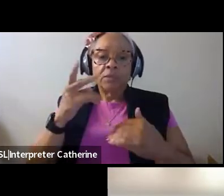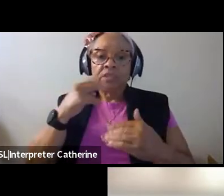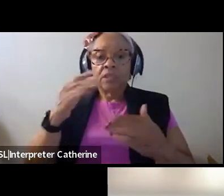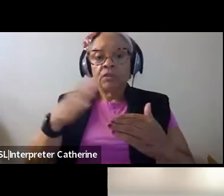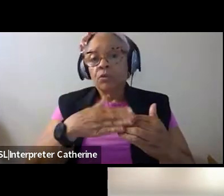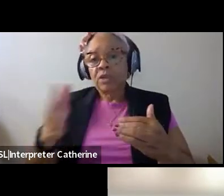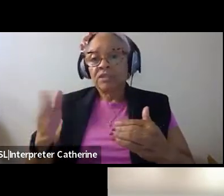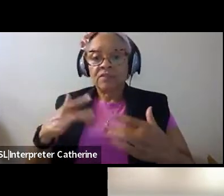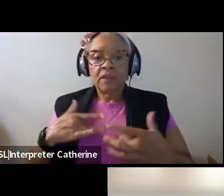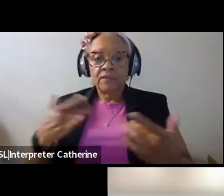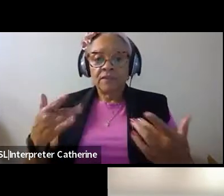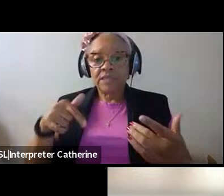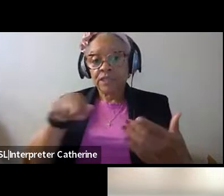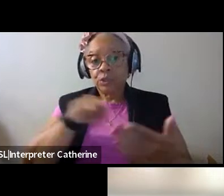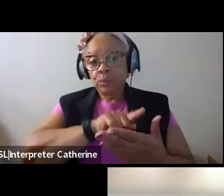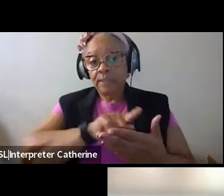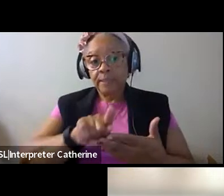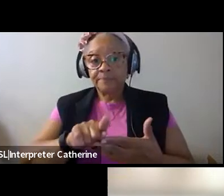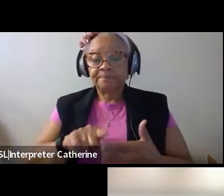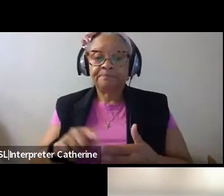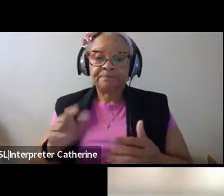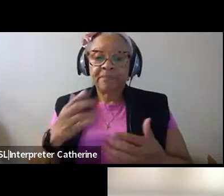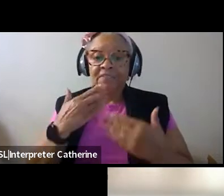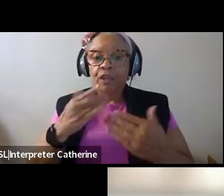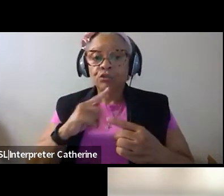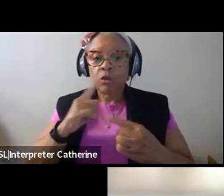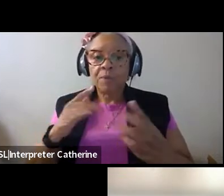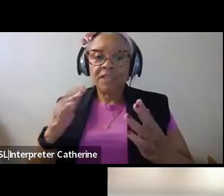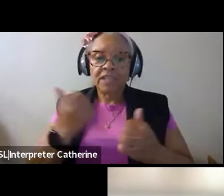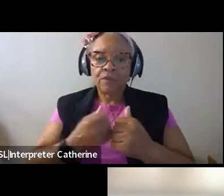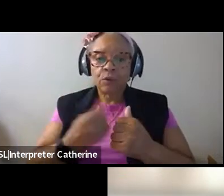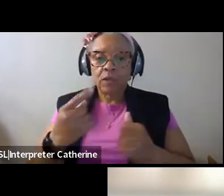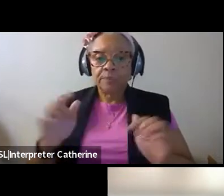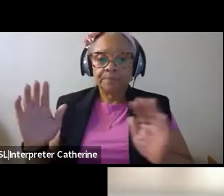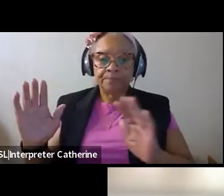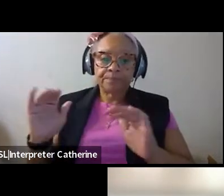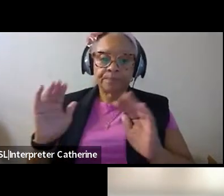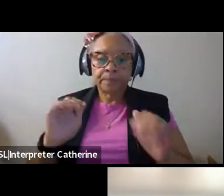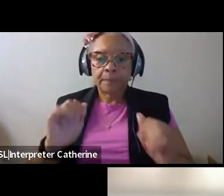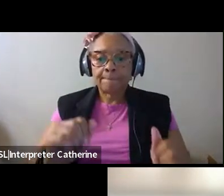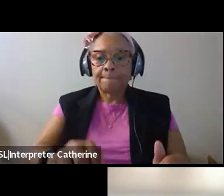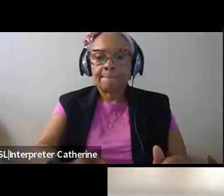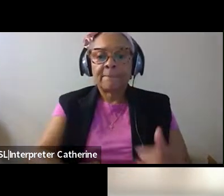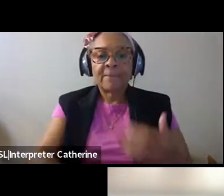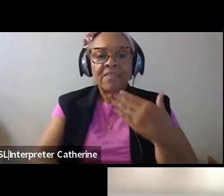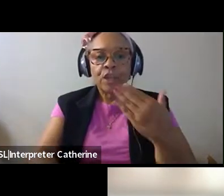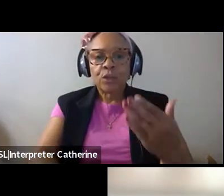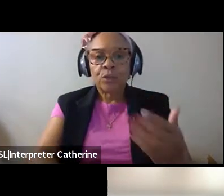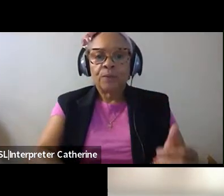of our events this week. Thank you so much, everyone. Thank you. Thank you.